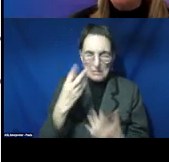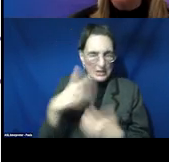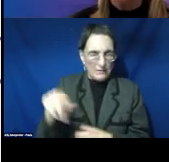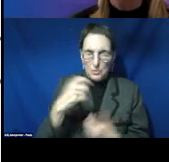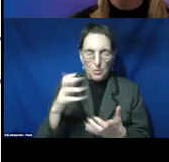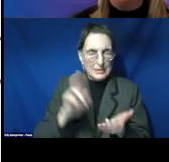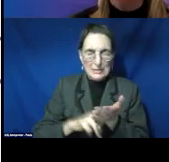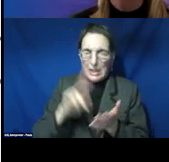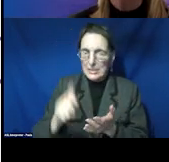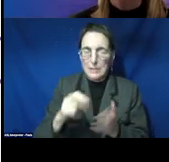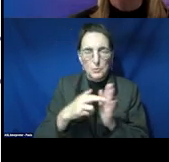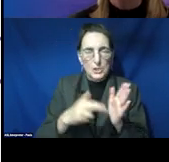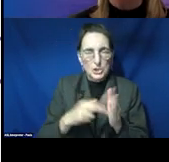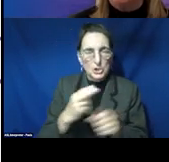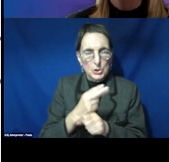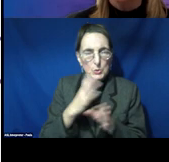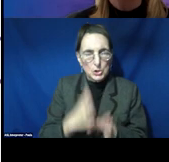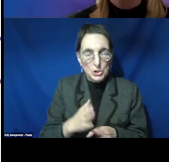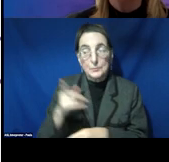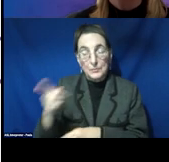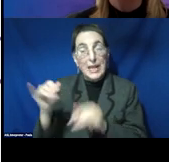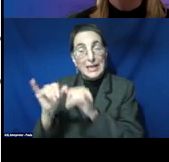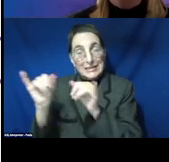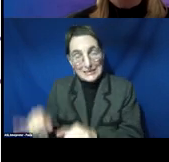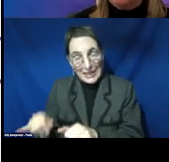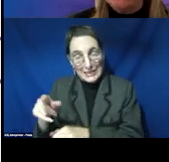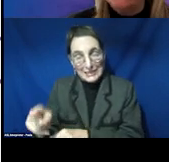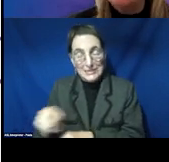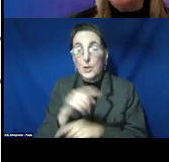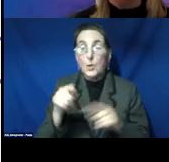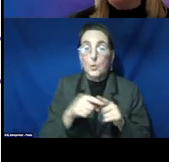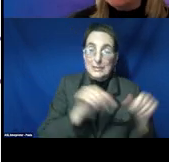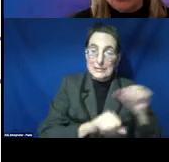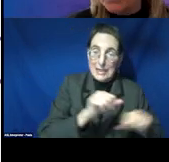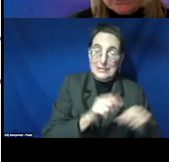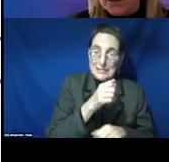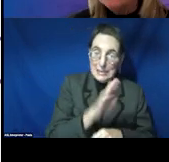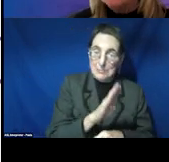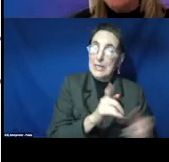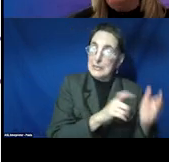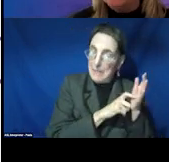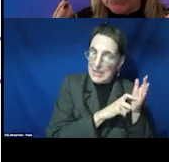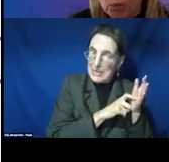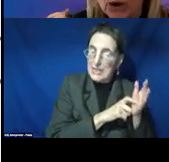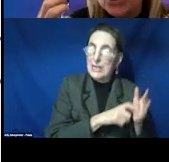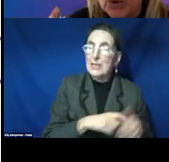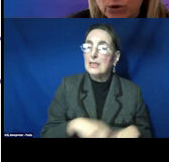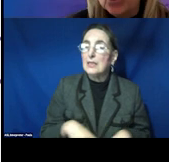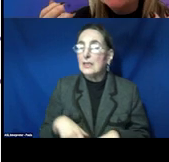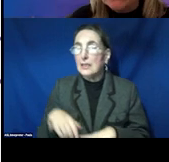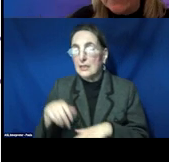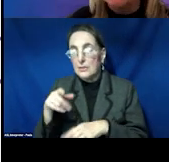what this system will be able to do once Science CV is mandated, actually it does it now, but we want